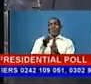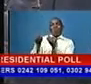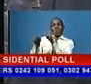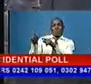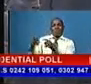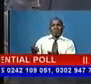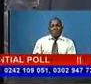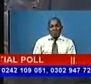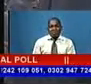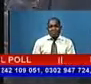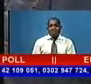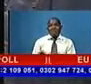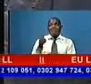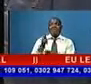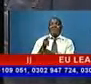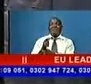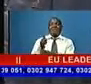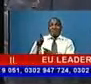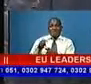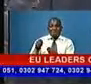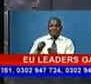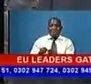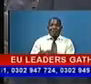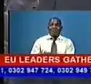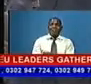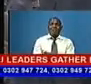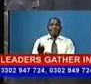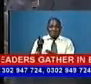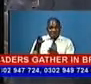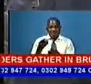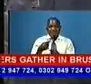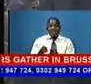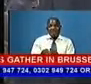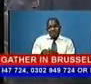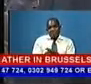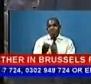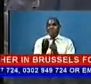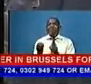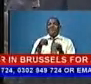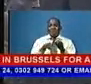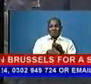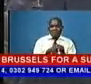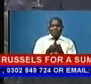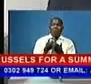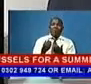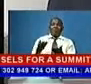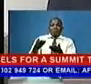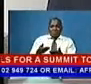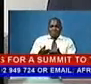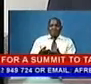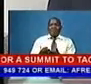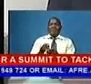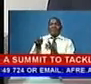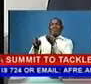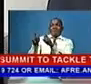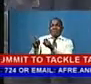was conducted. This is just an attempt to smuggle in some information that should have probably been part of